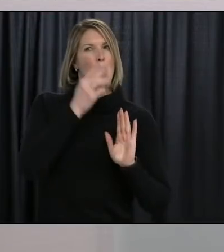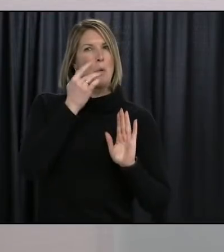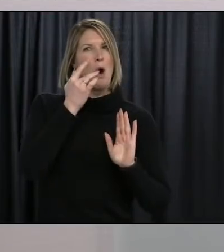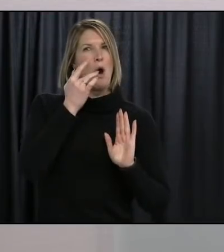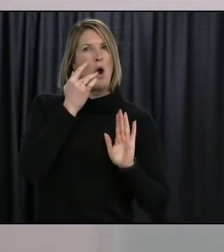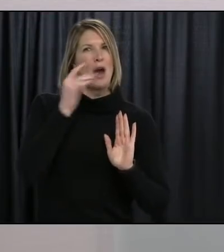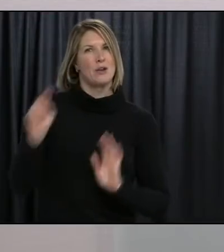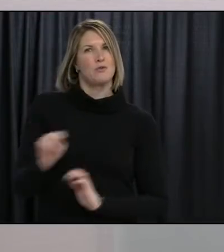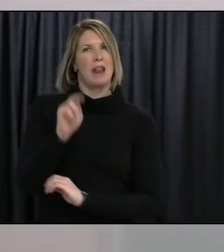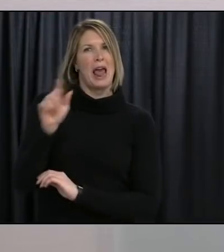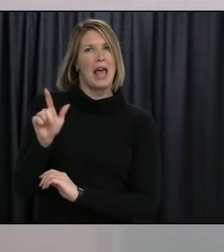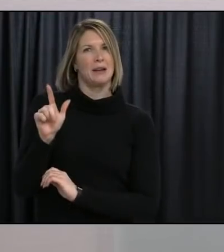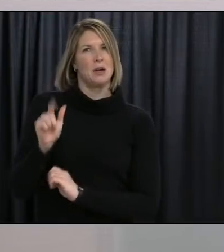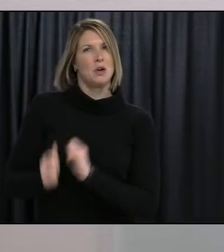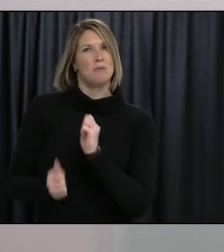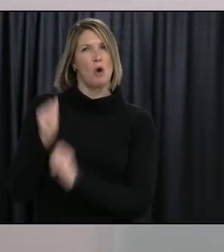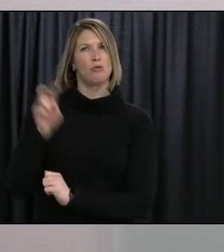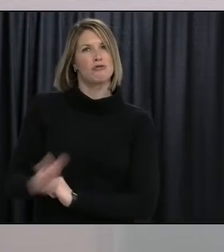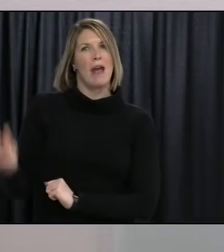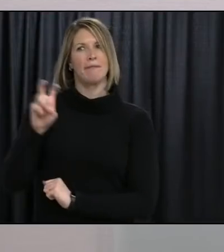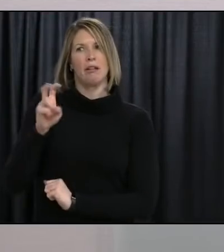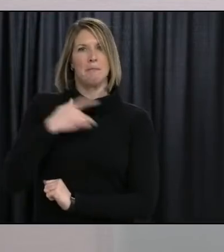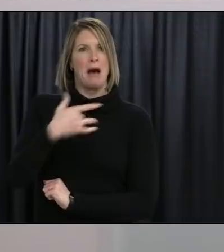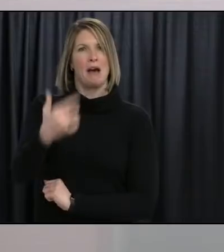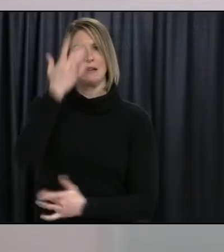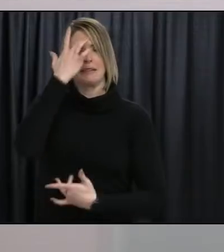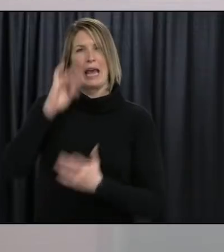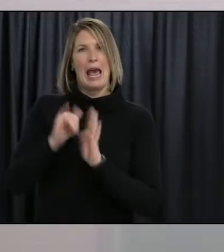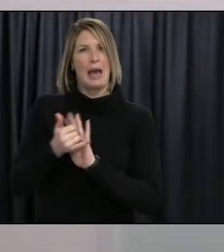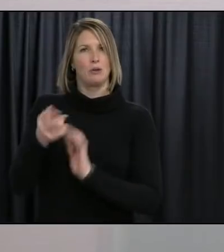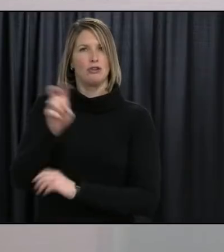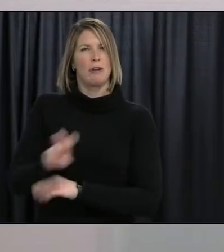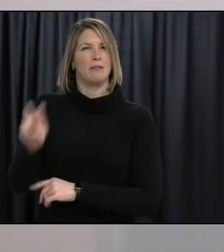doing something similar here? And why or why not?